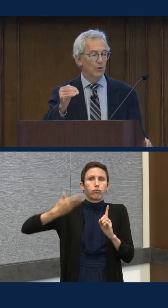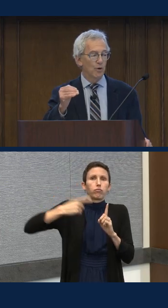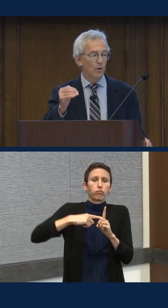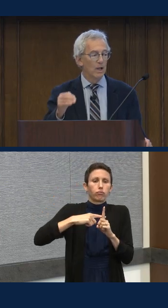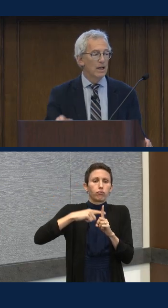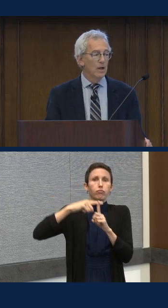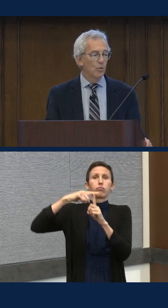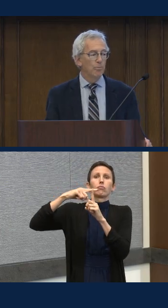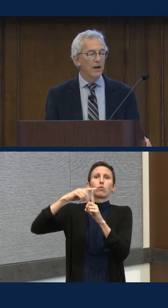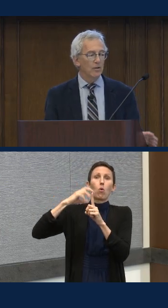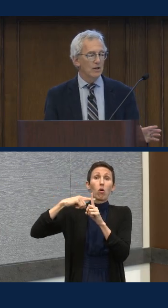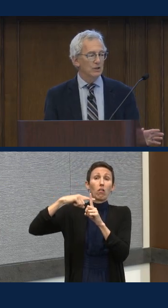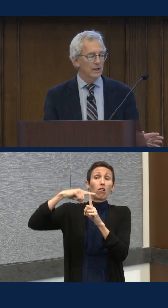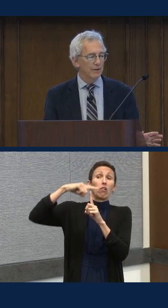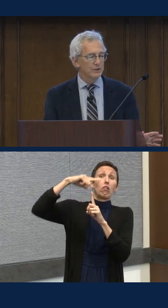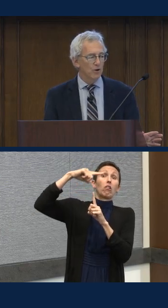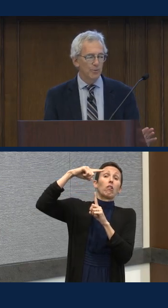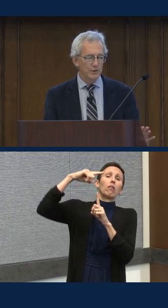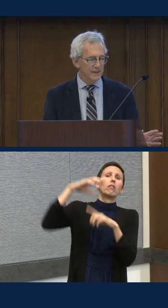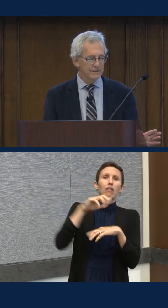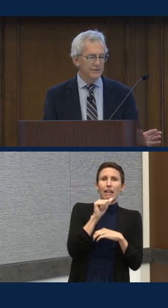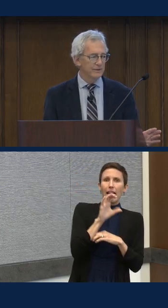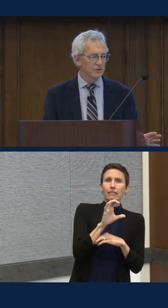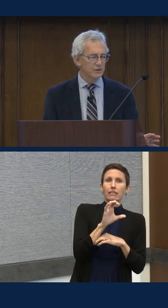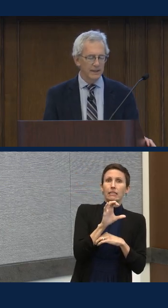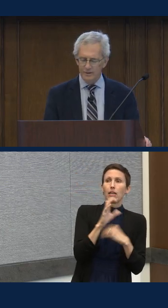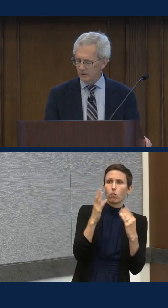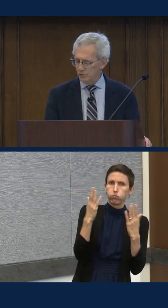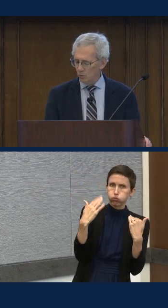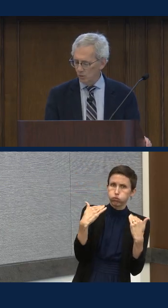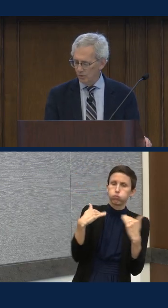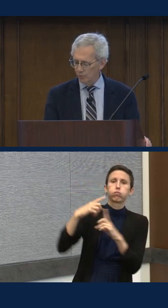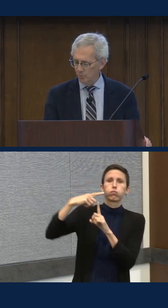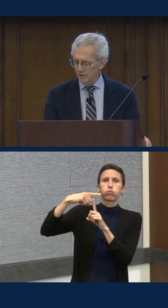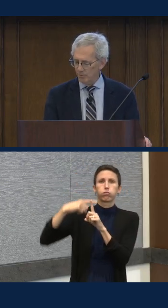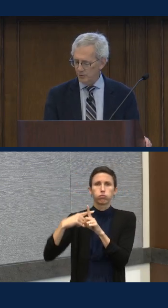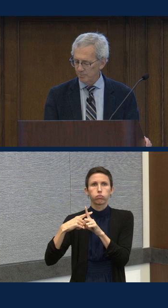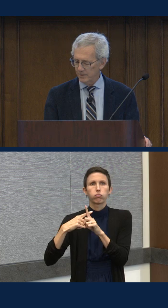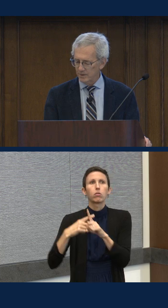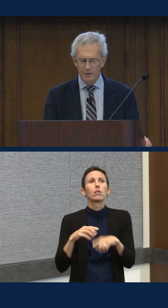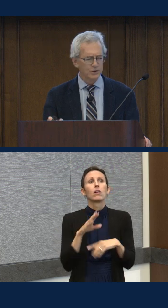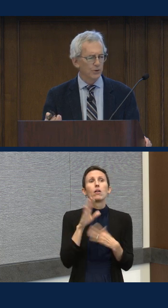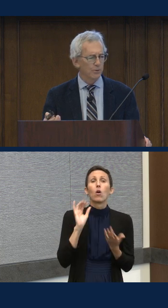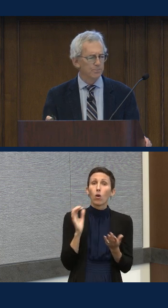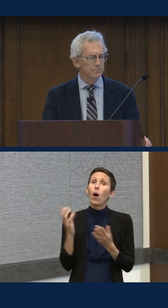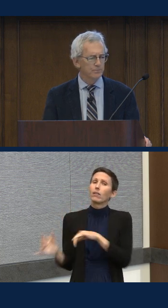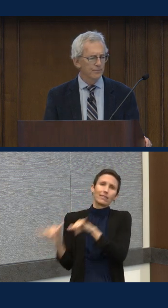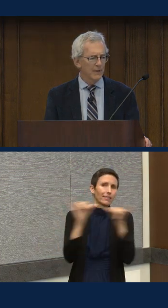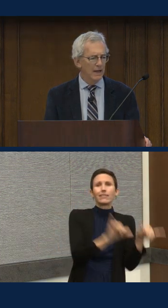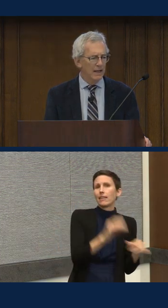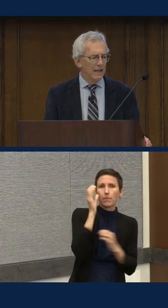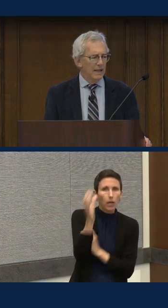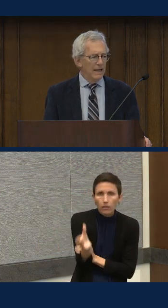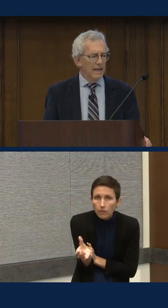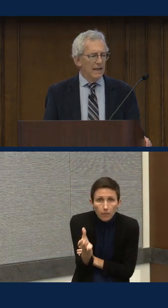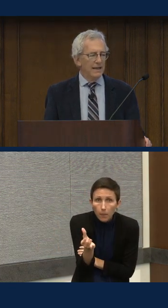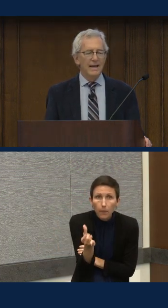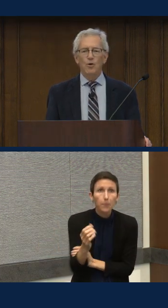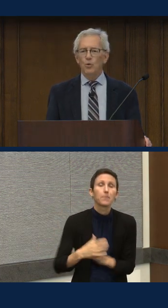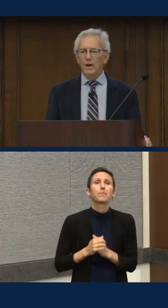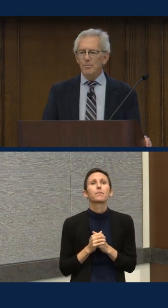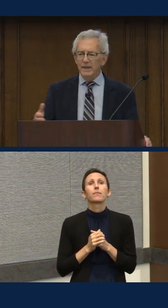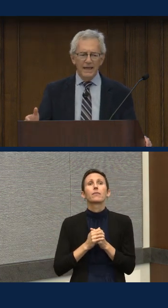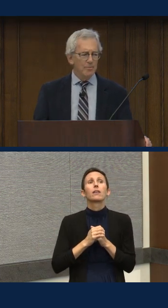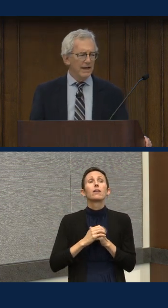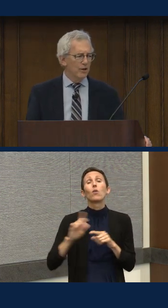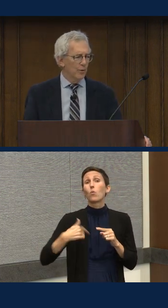up to normal. Well, biological energy homeostasis is just like the control of room temperature, as I'm going to show you. Now,